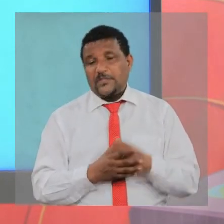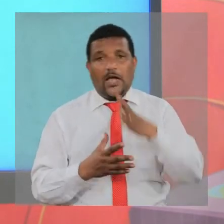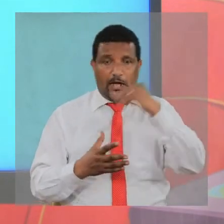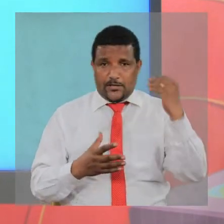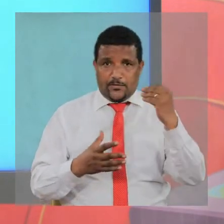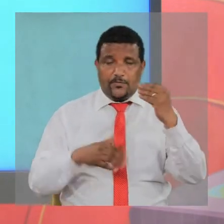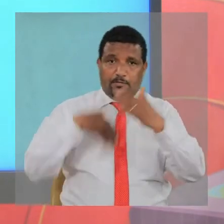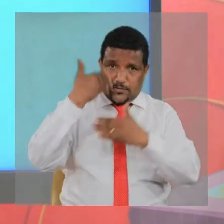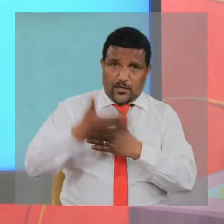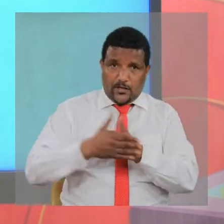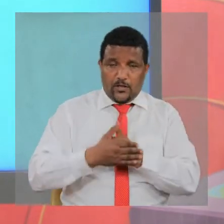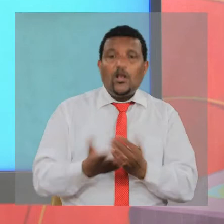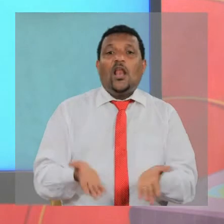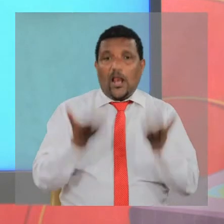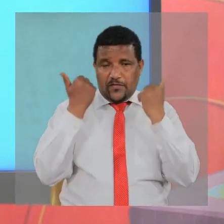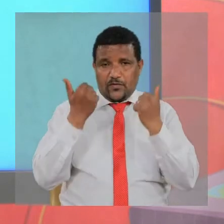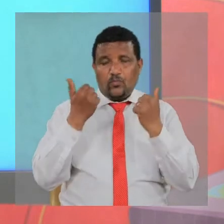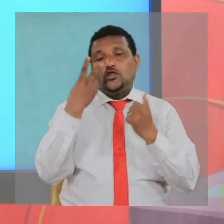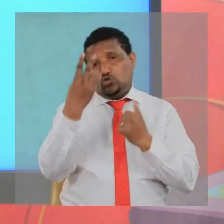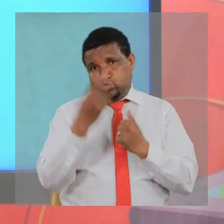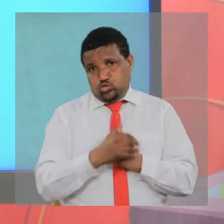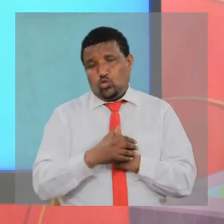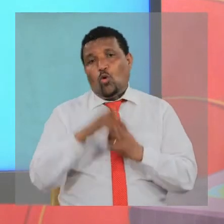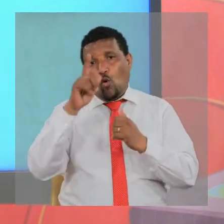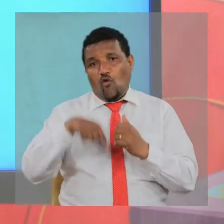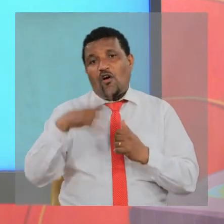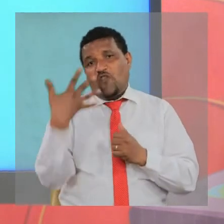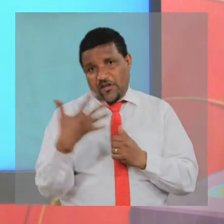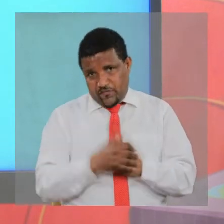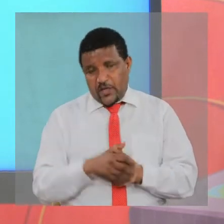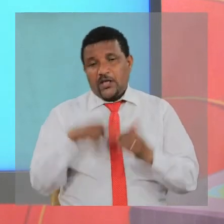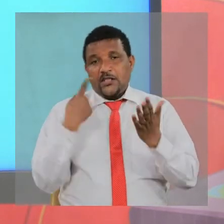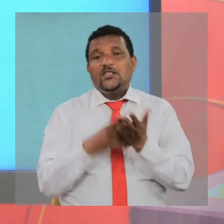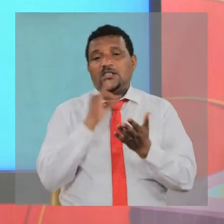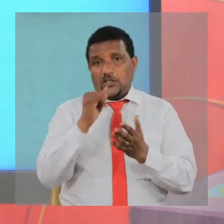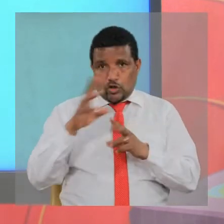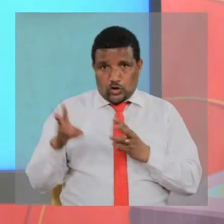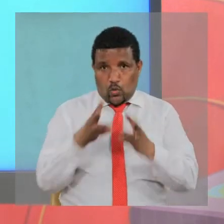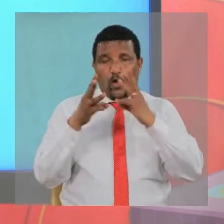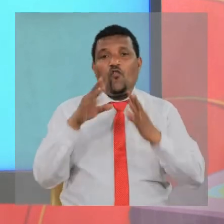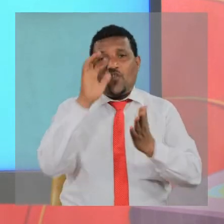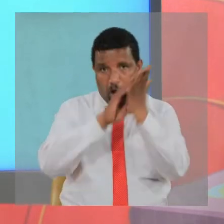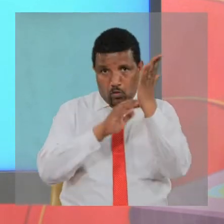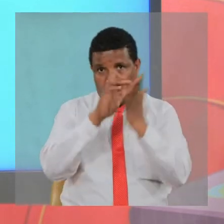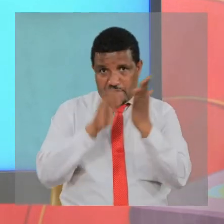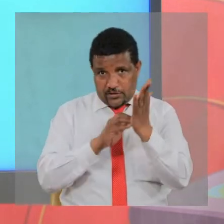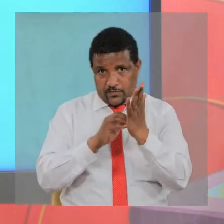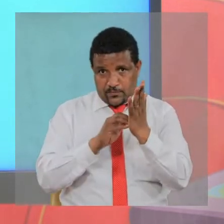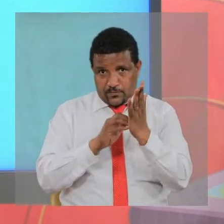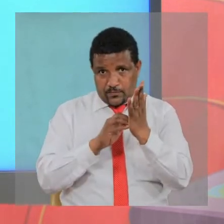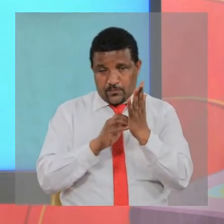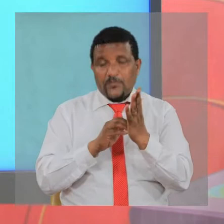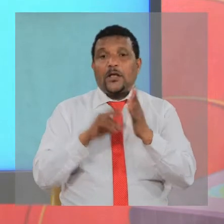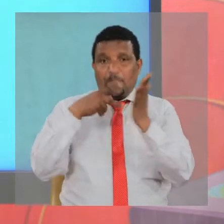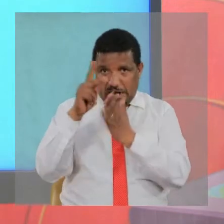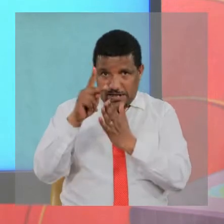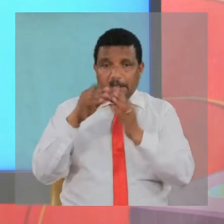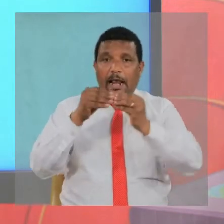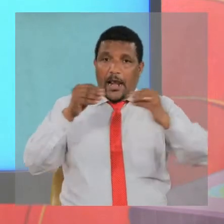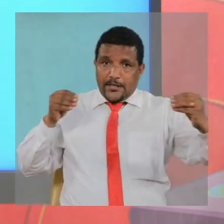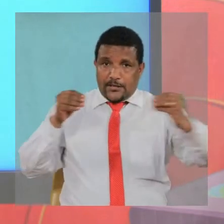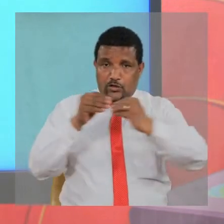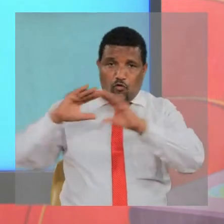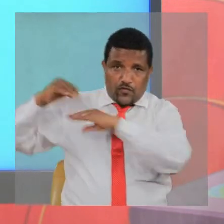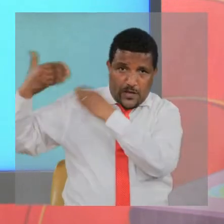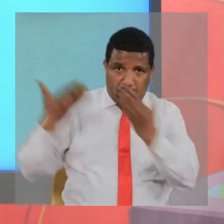and then we left with 2 over 5. This is the way of calculating the price